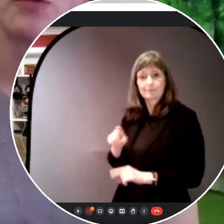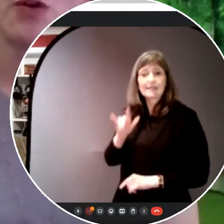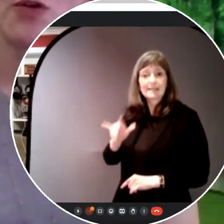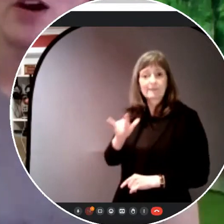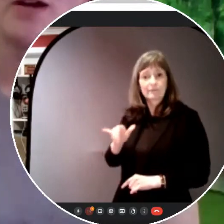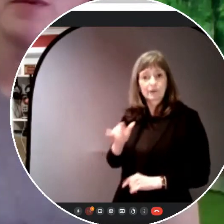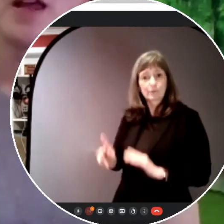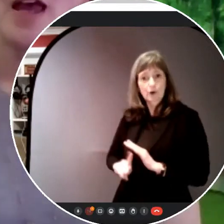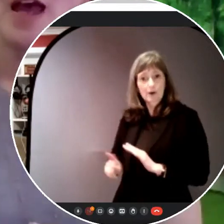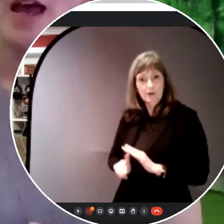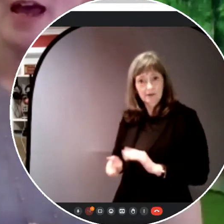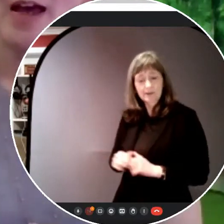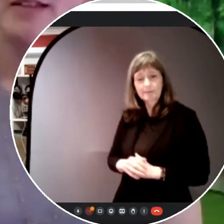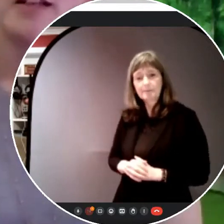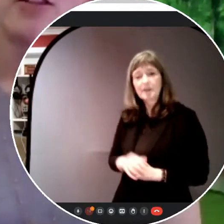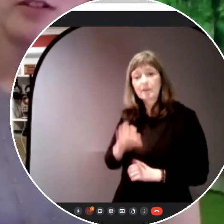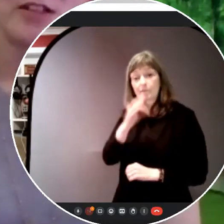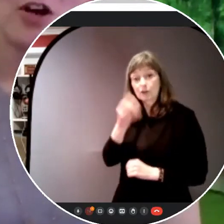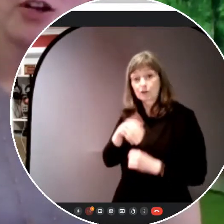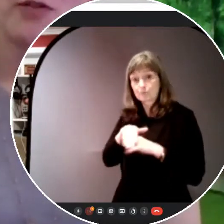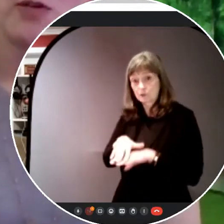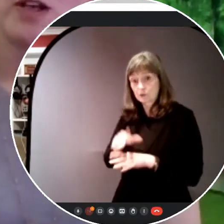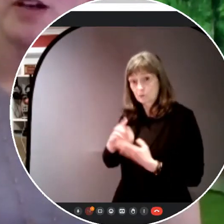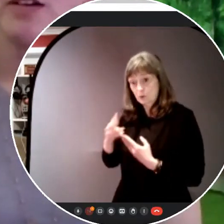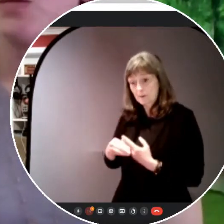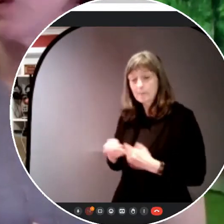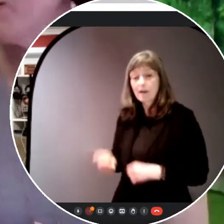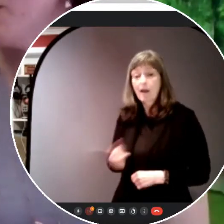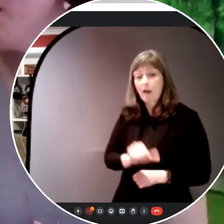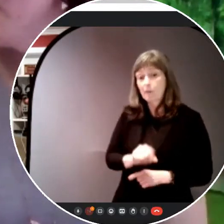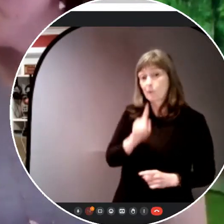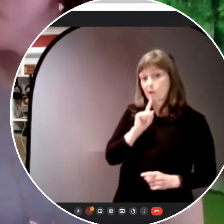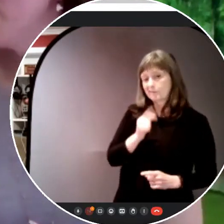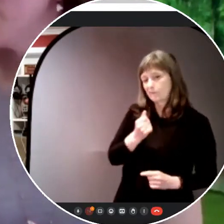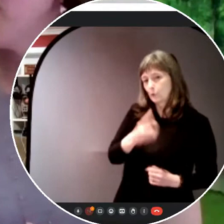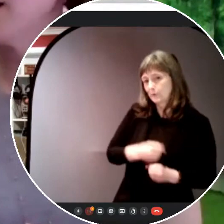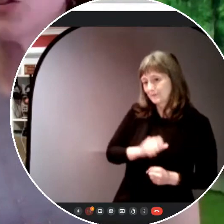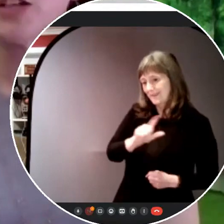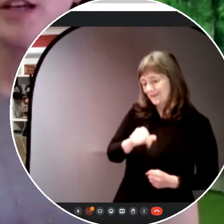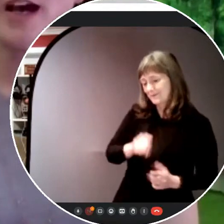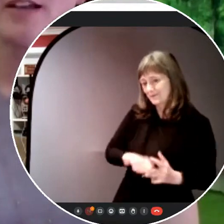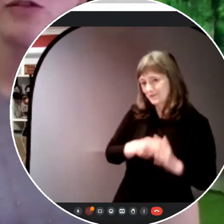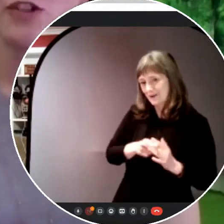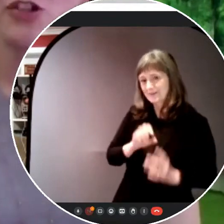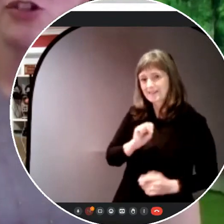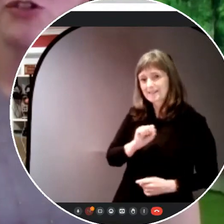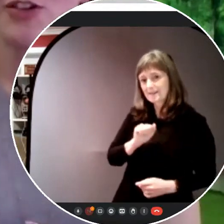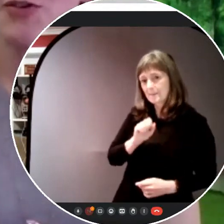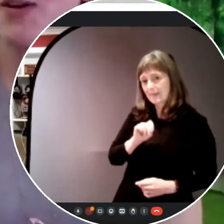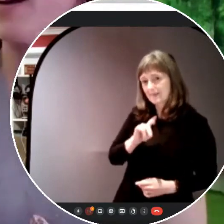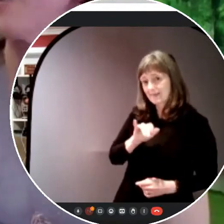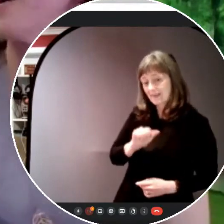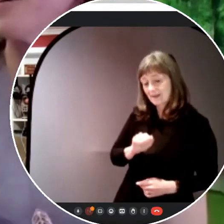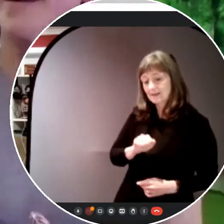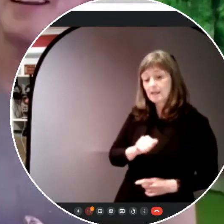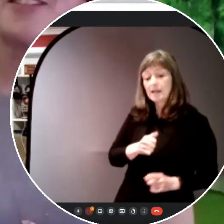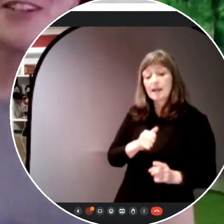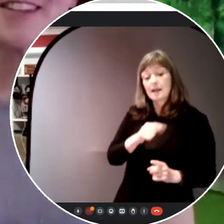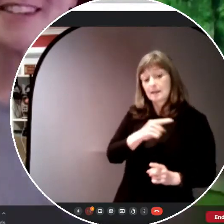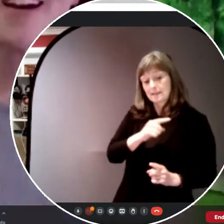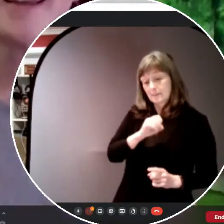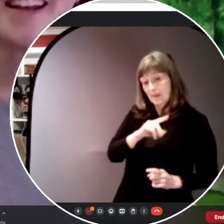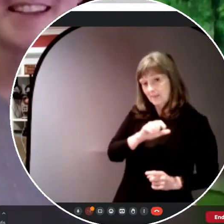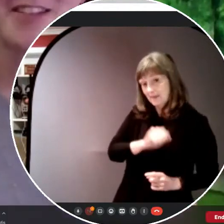French immersion program, and another to start in a few years. With me is Samantha. She has 3 children who are not yet